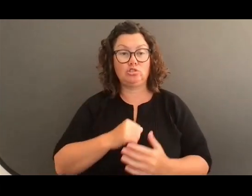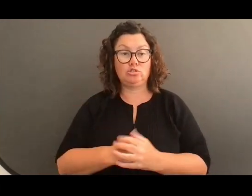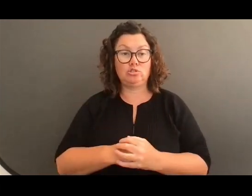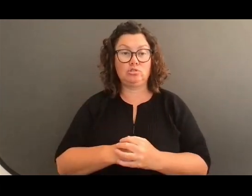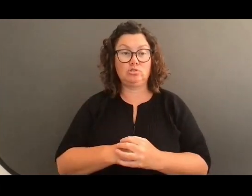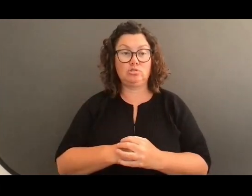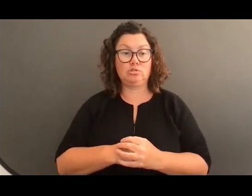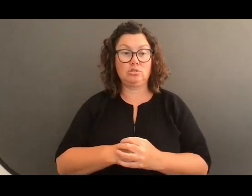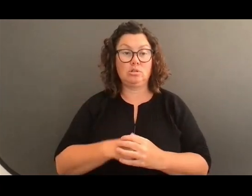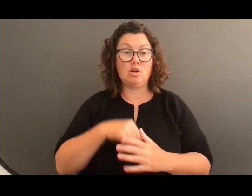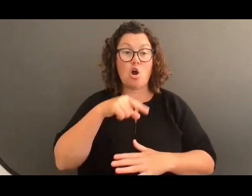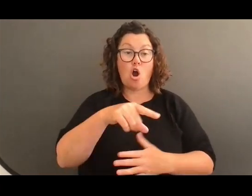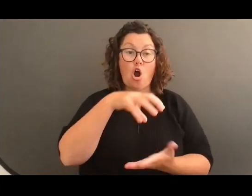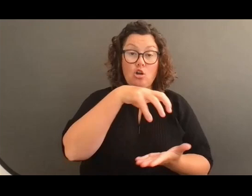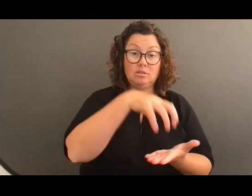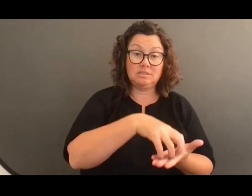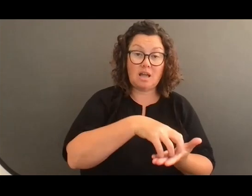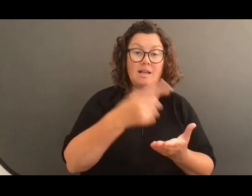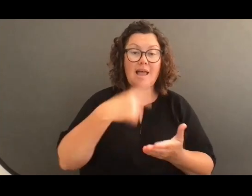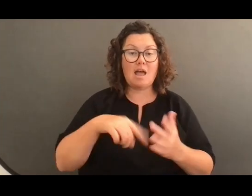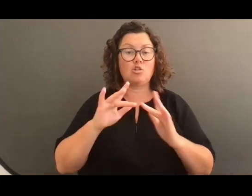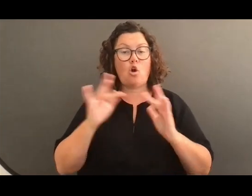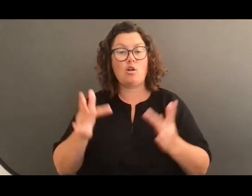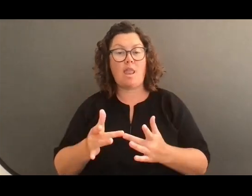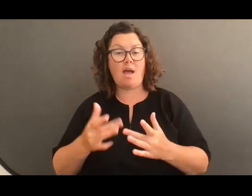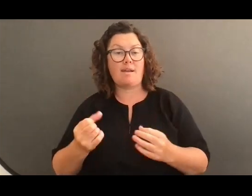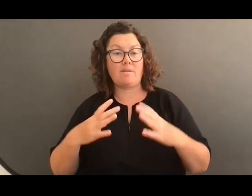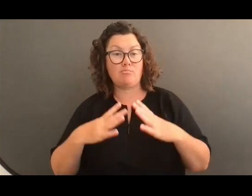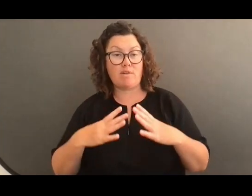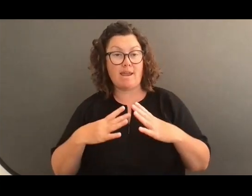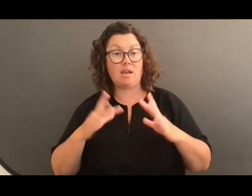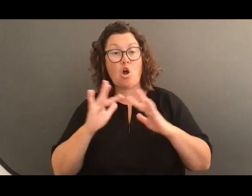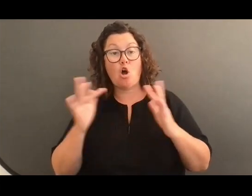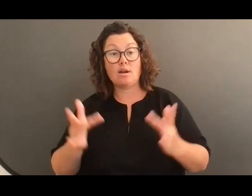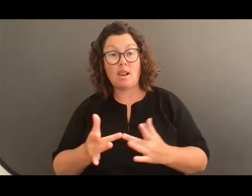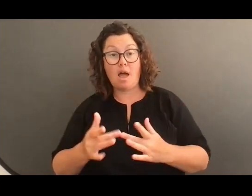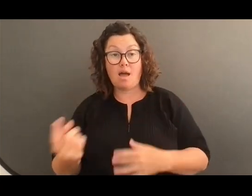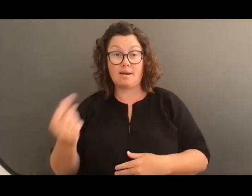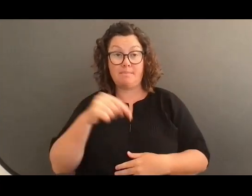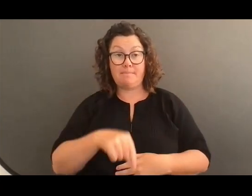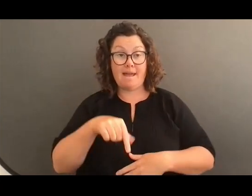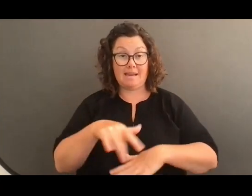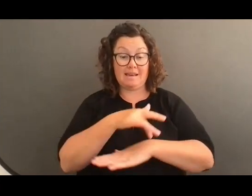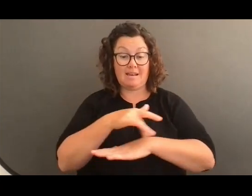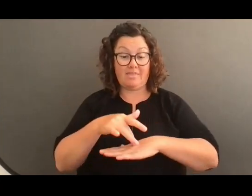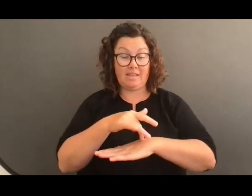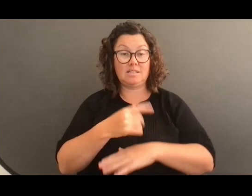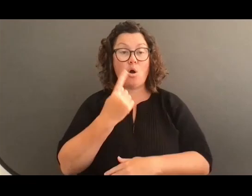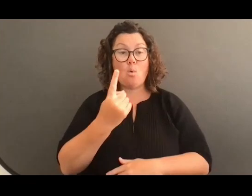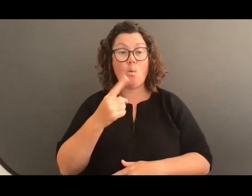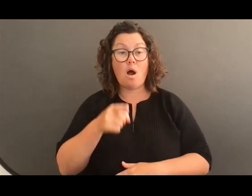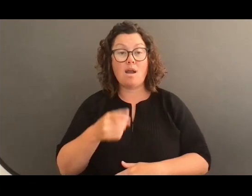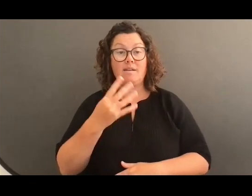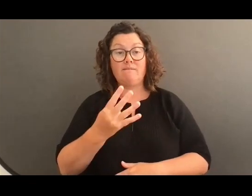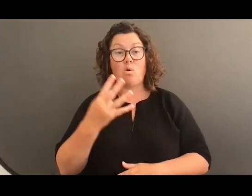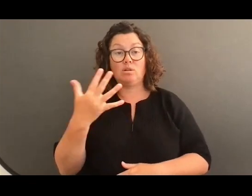on-site. Online, we will see you back in the theatre here at 1:45 Australian Eastern Standard Daylight Savings